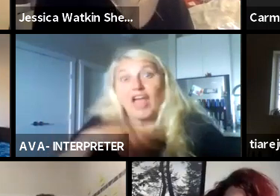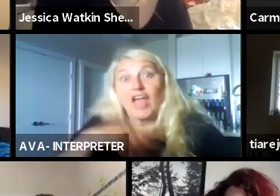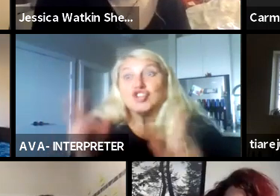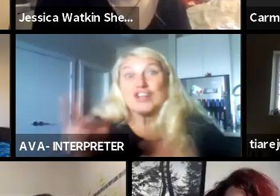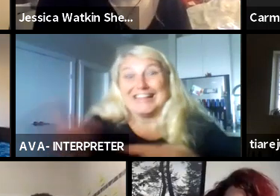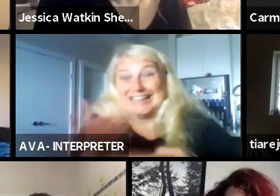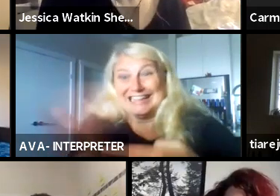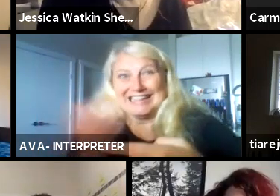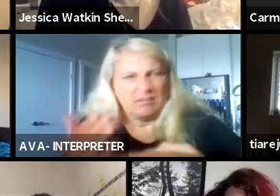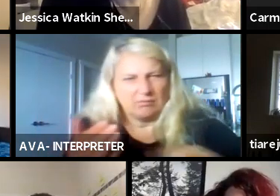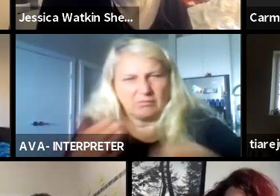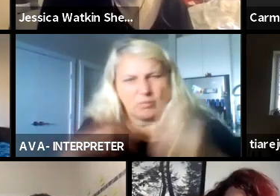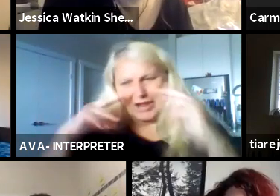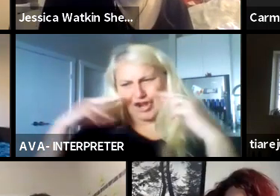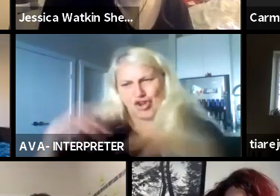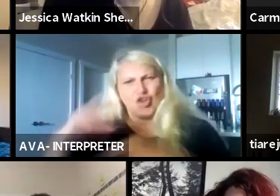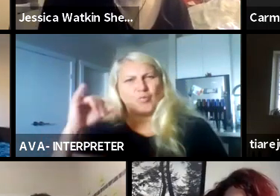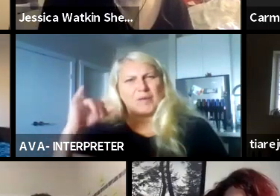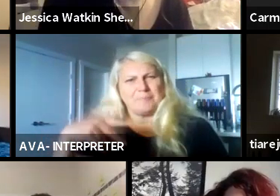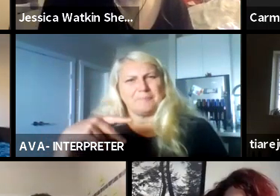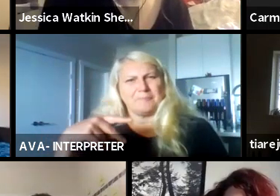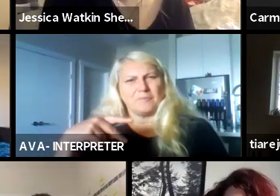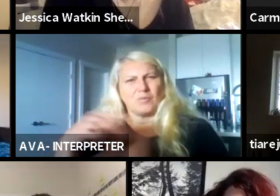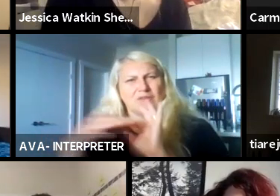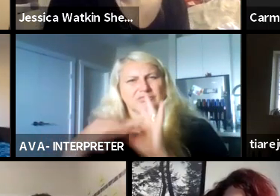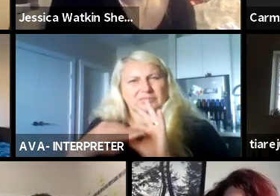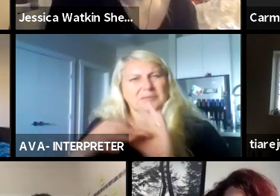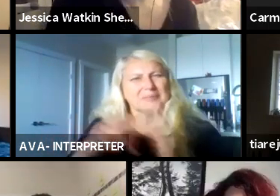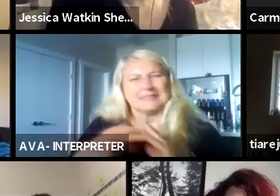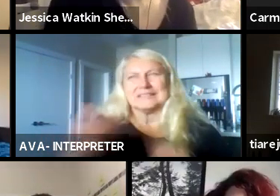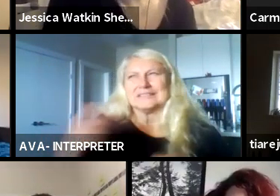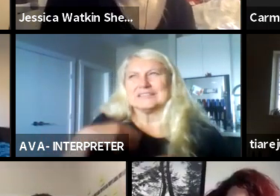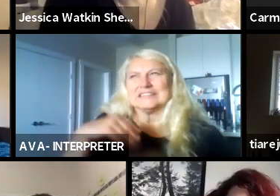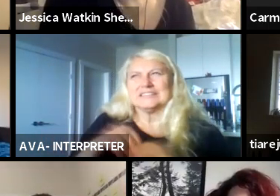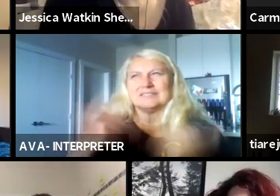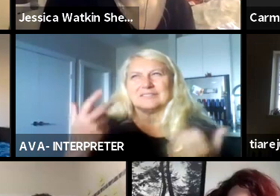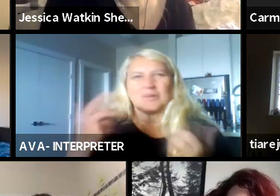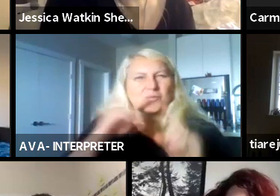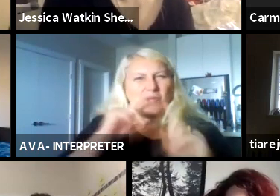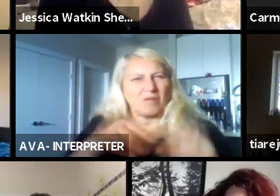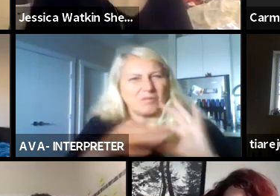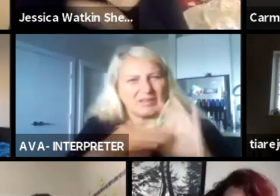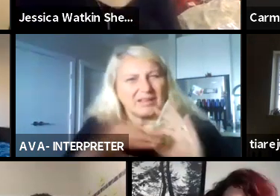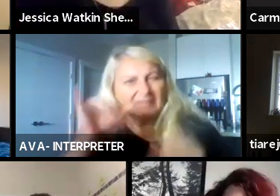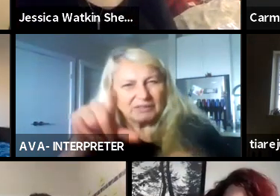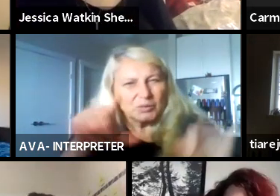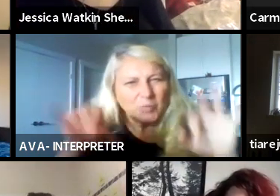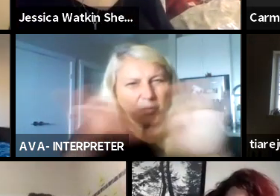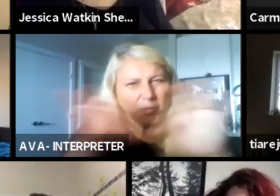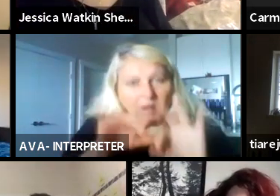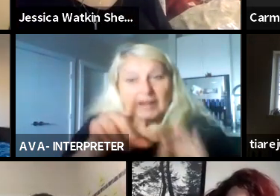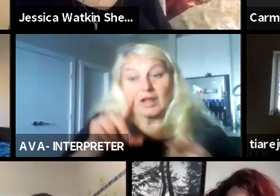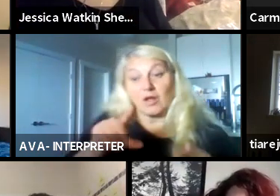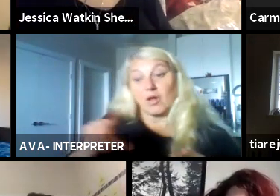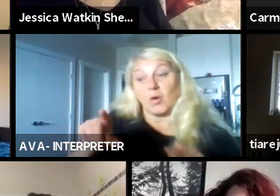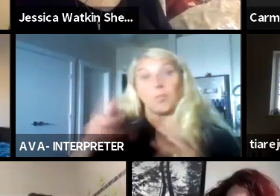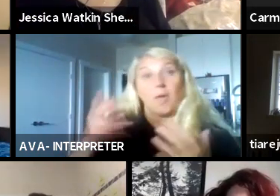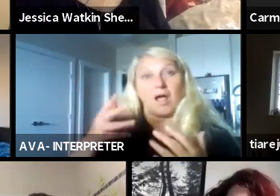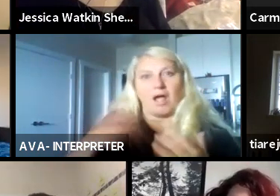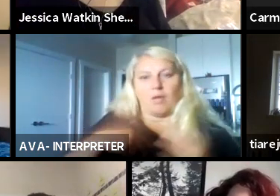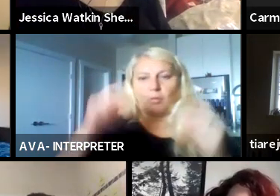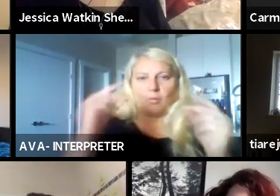in responsive relationship. And both of those words are very important, responsive and relationship. You